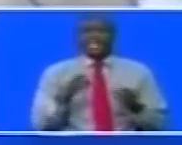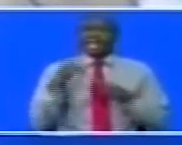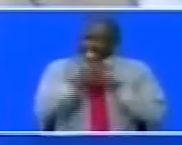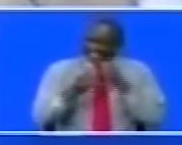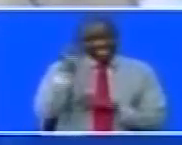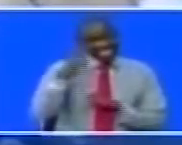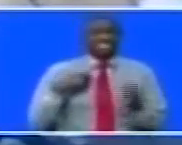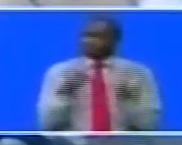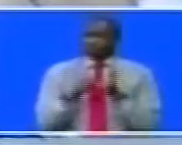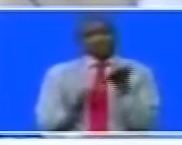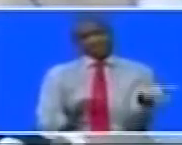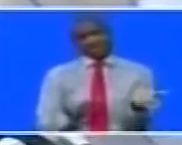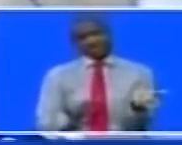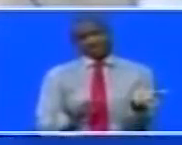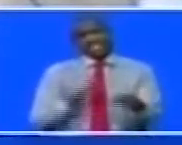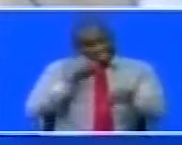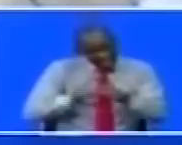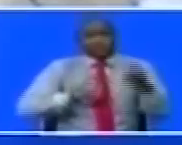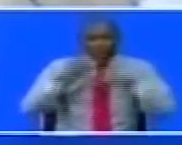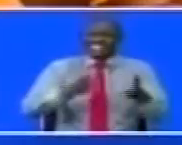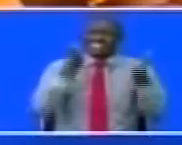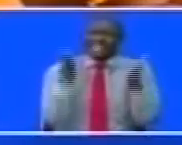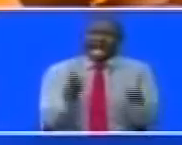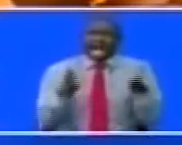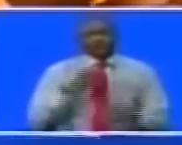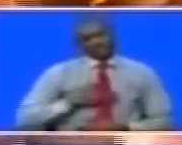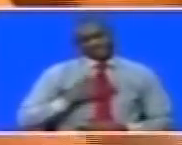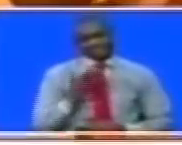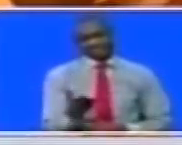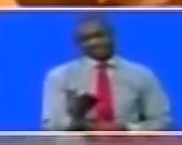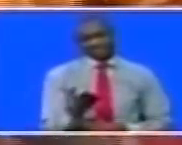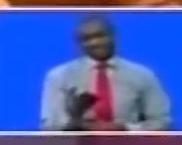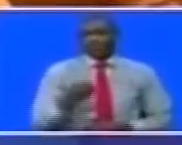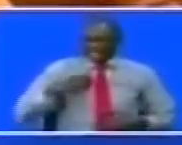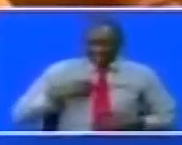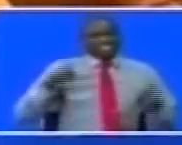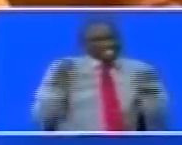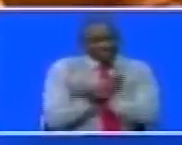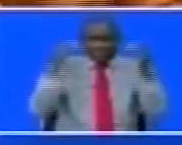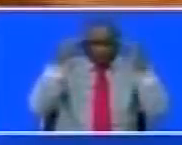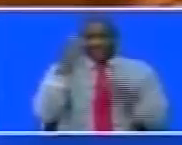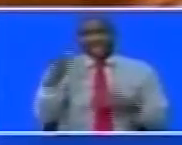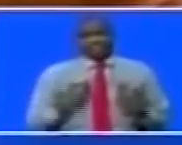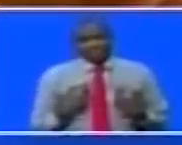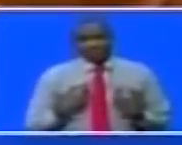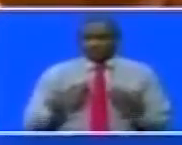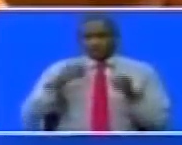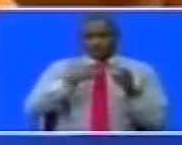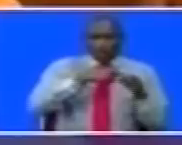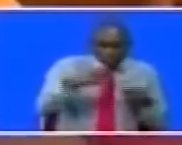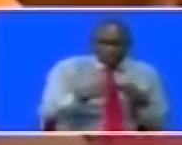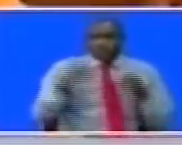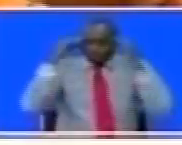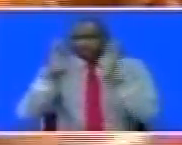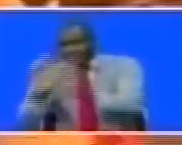the cliff. The time to act is now. Do we have a different justice system for